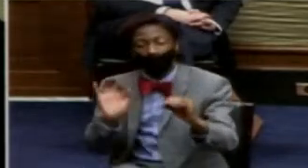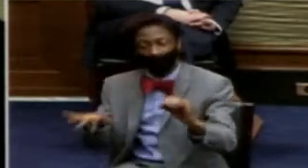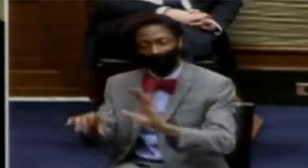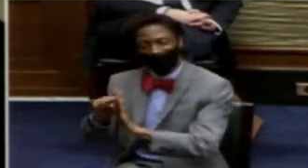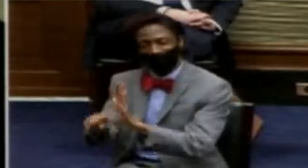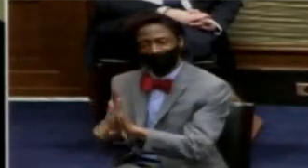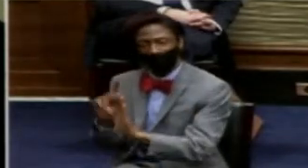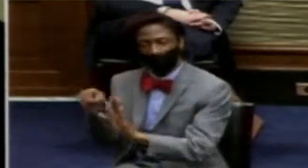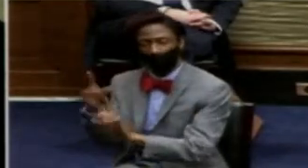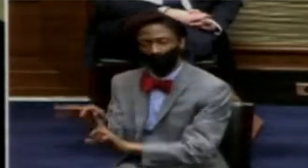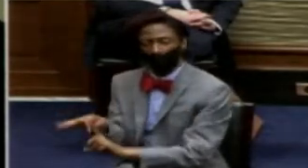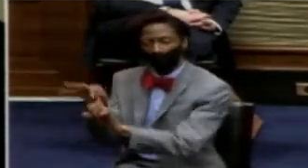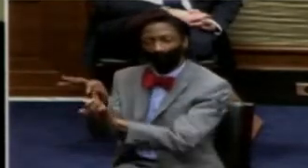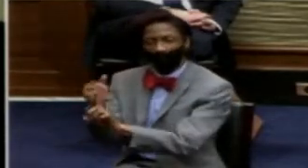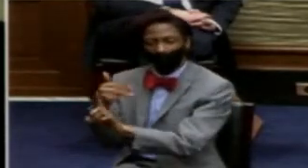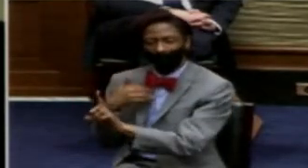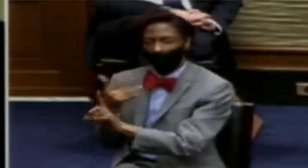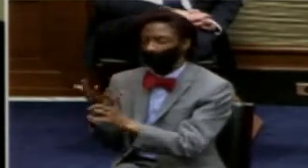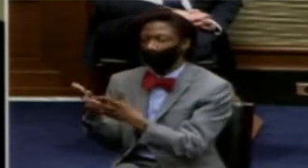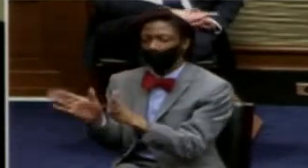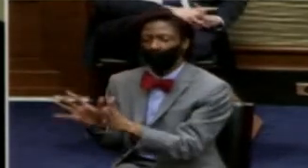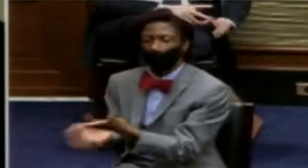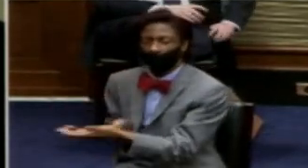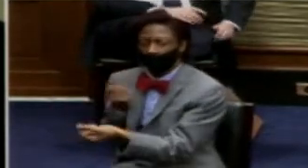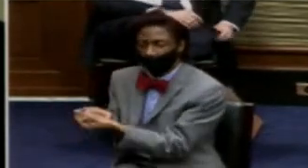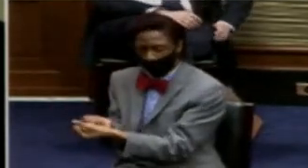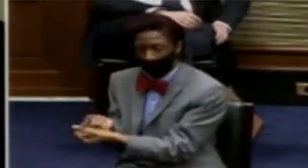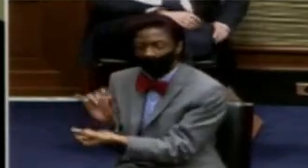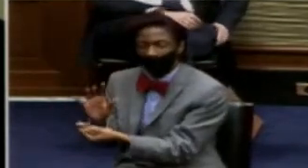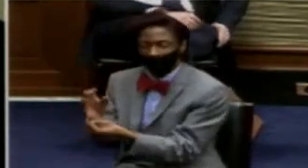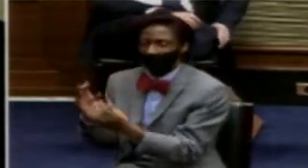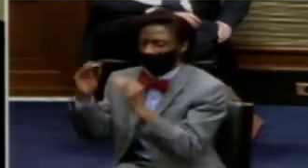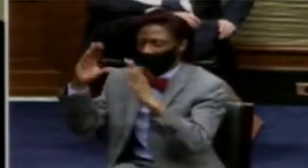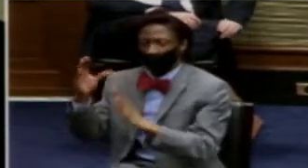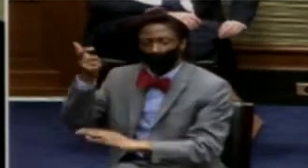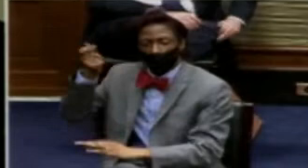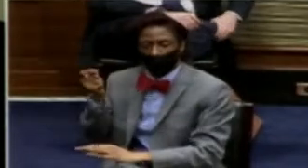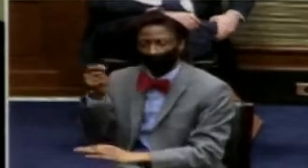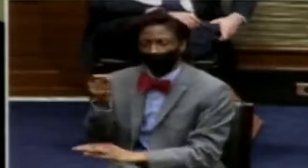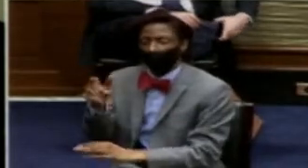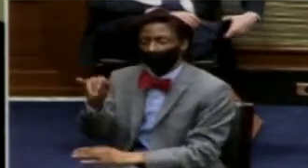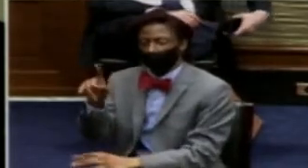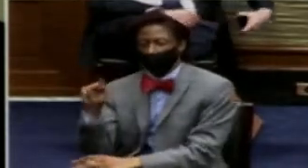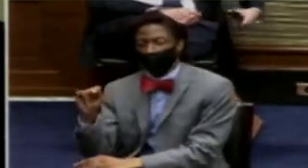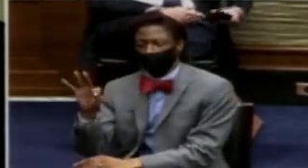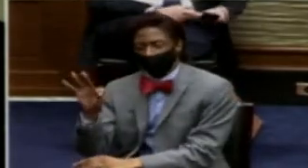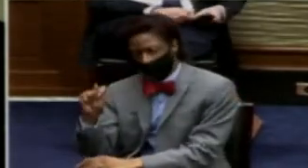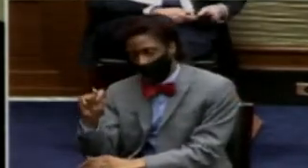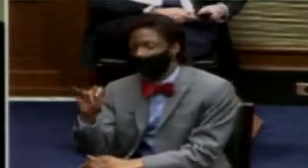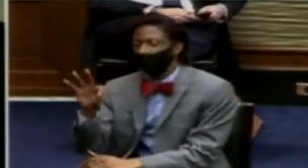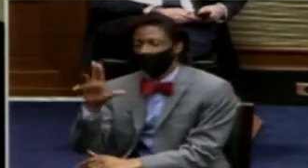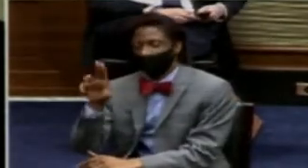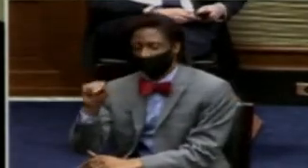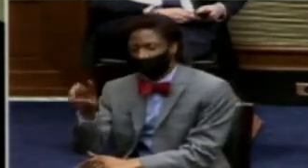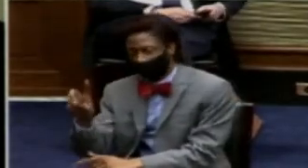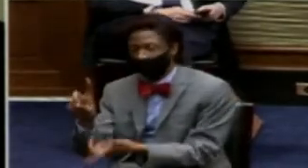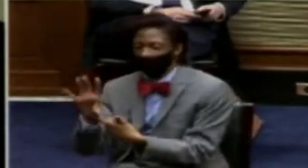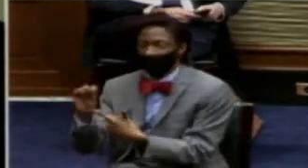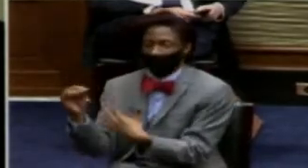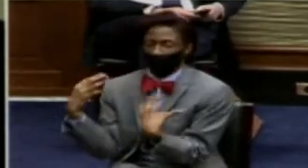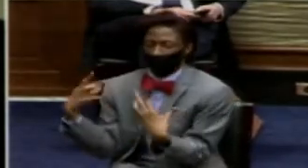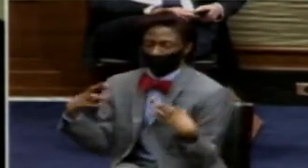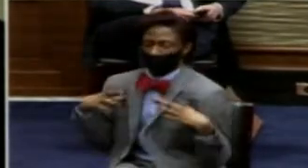in having fully funded its public safety and teacher pension trust funds, as well as its retiree health care benefits trust